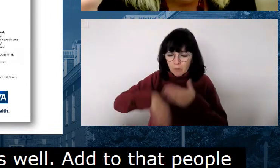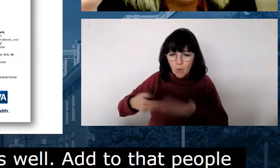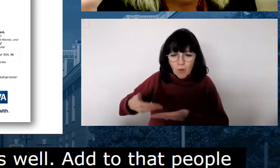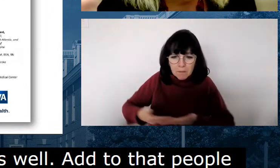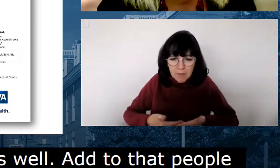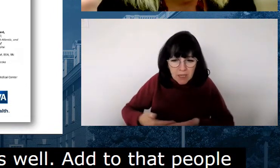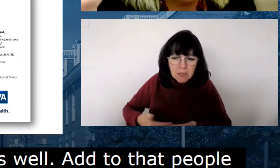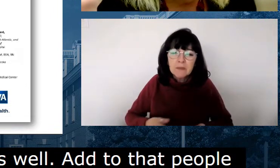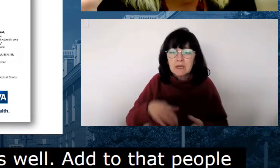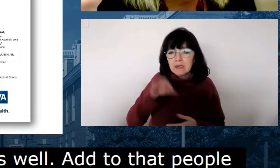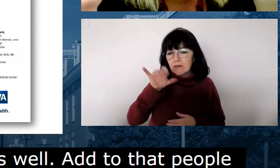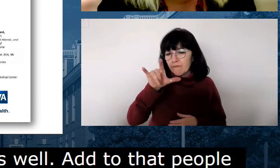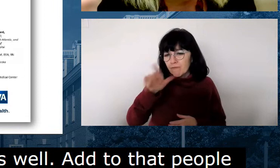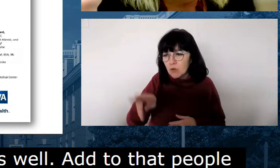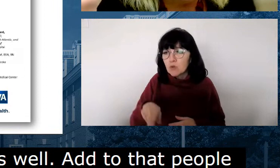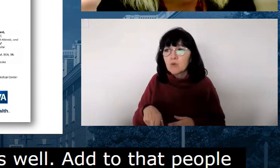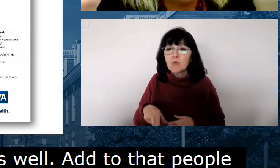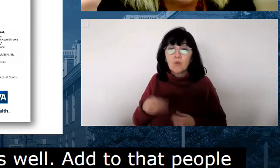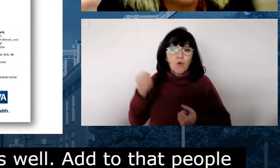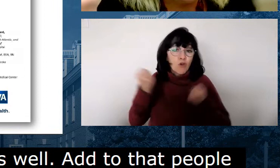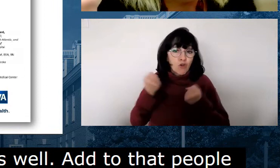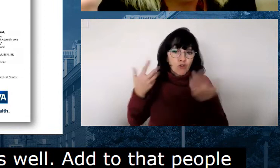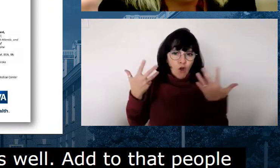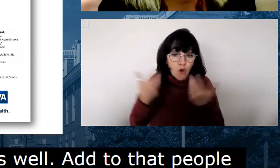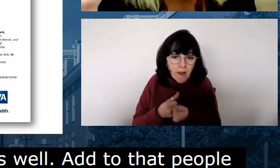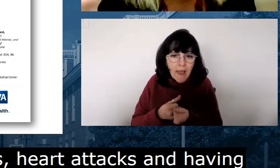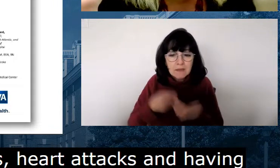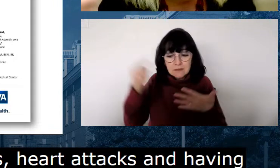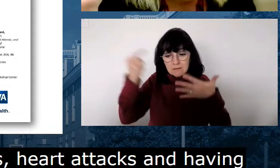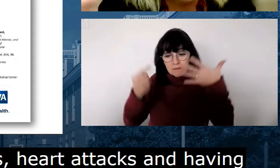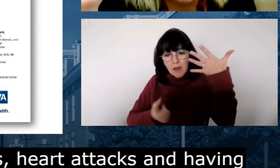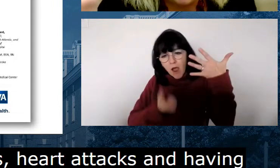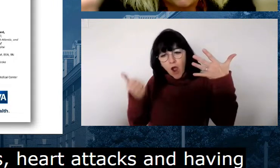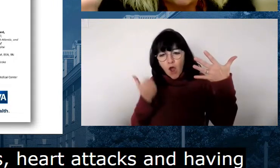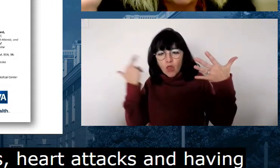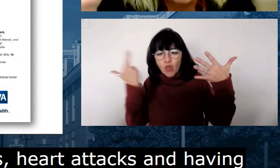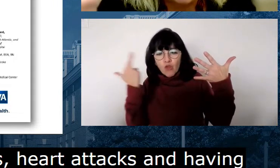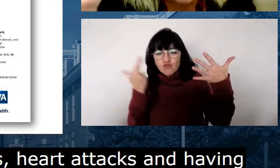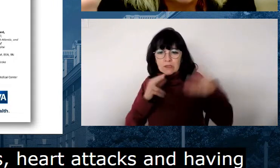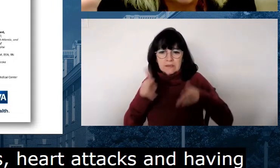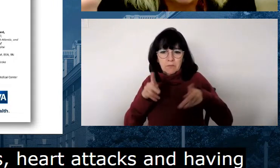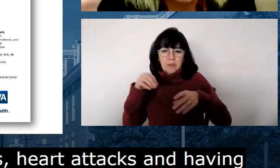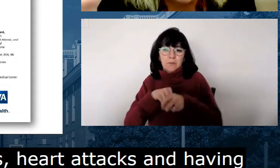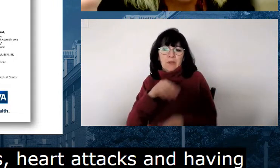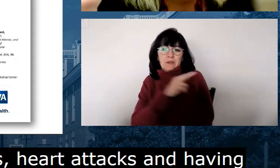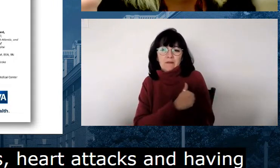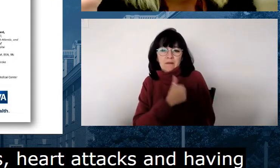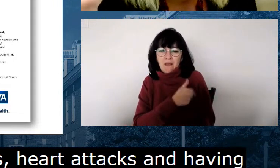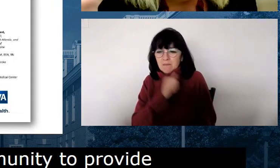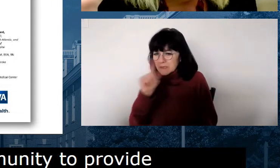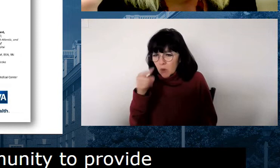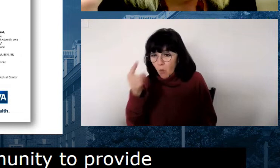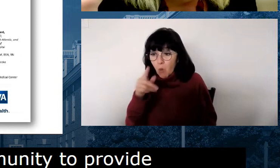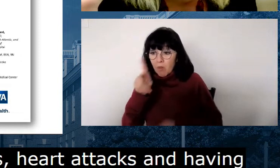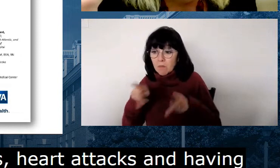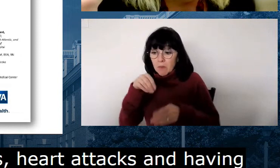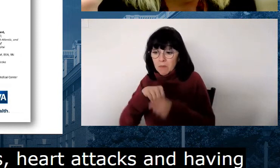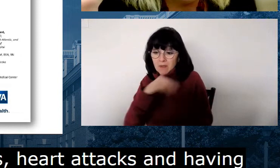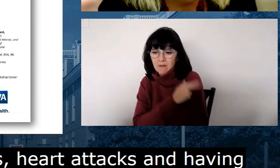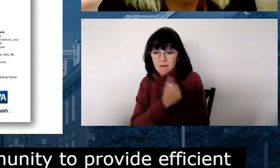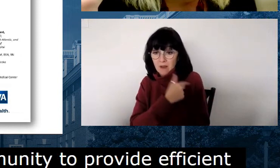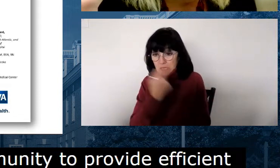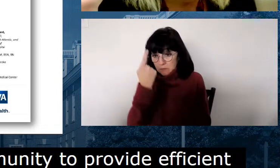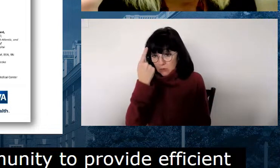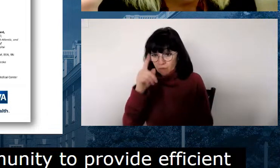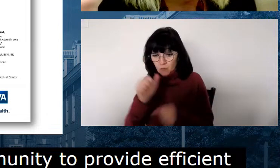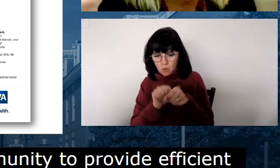community, providing efficient care without delays, without extended wait times. But right now in